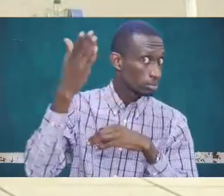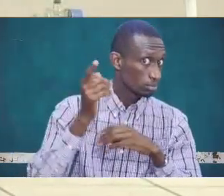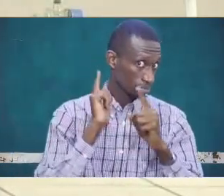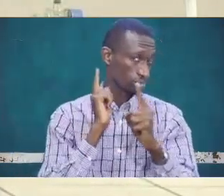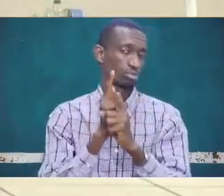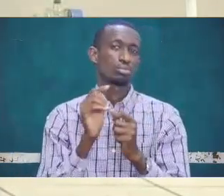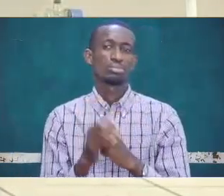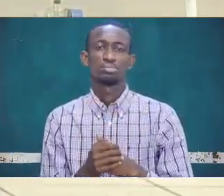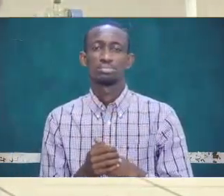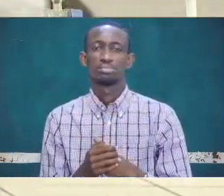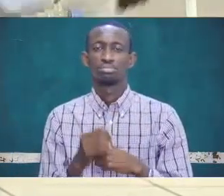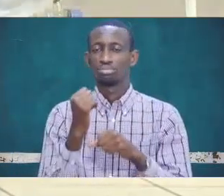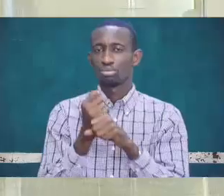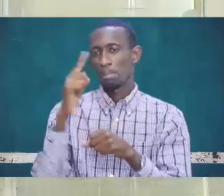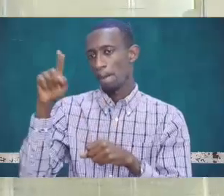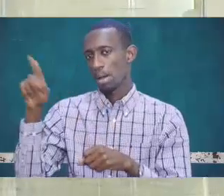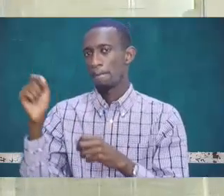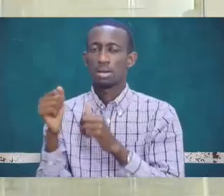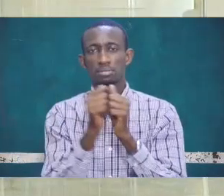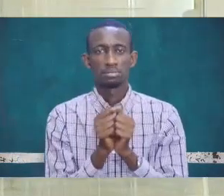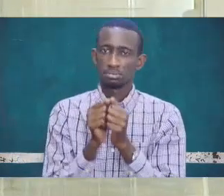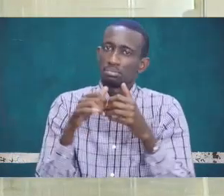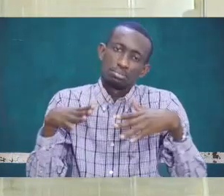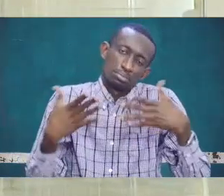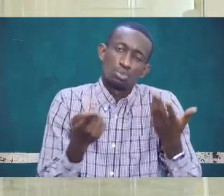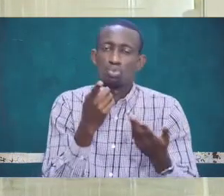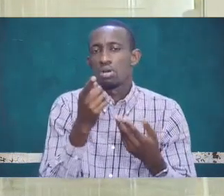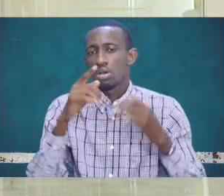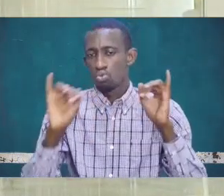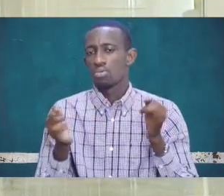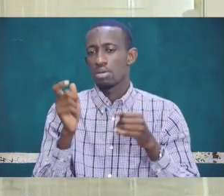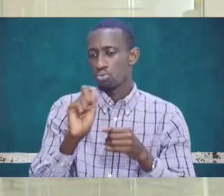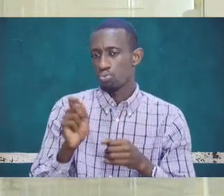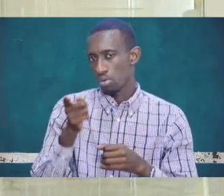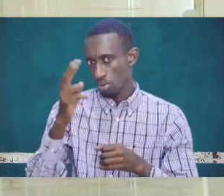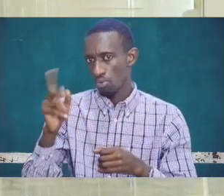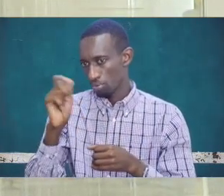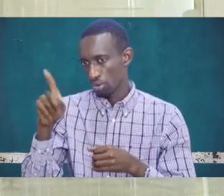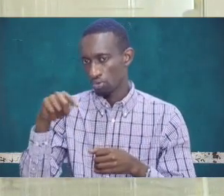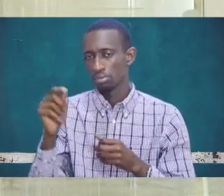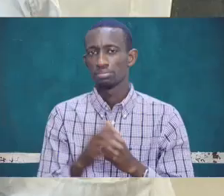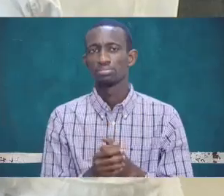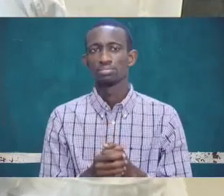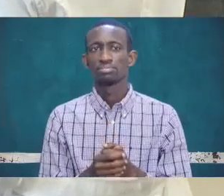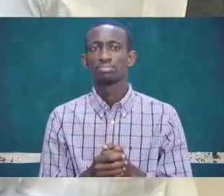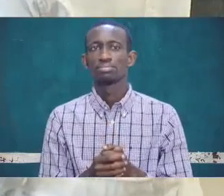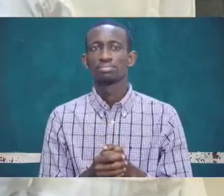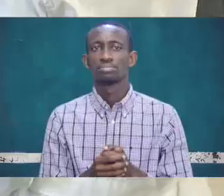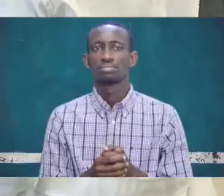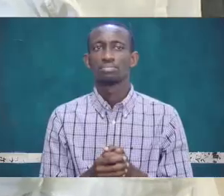meet again, then we can answer them together, or you try to answer them yourself. State any